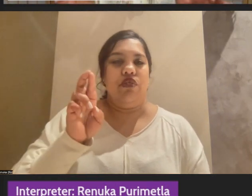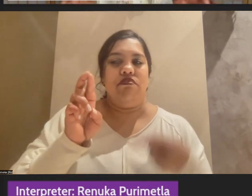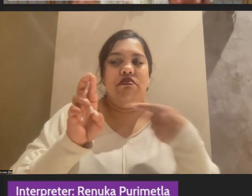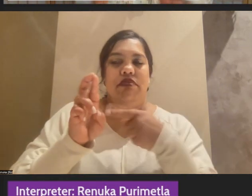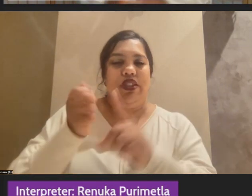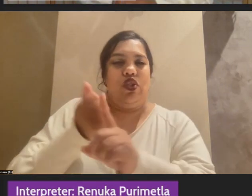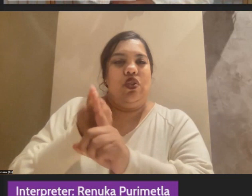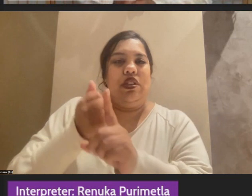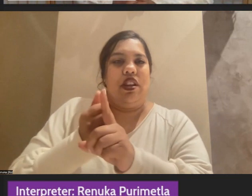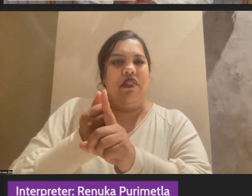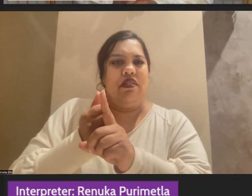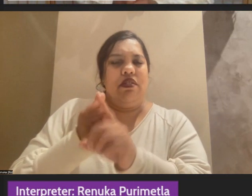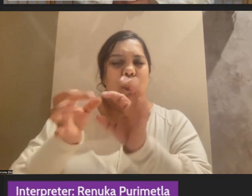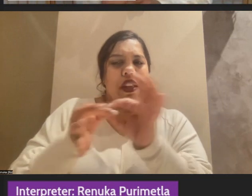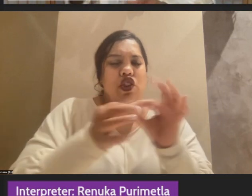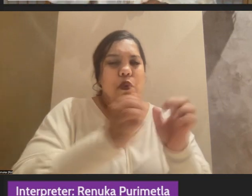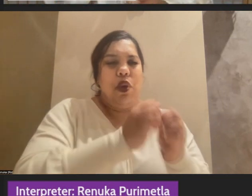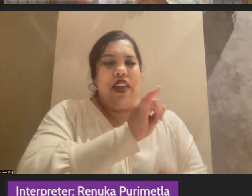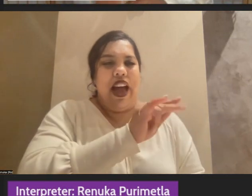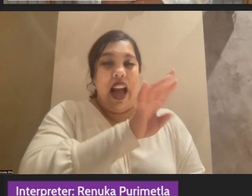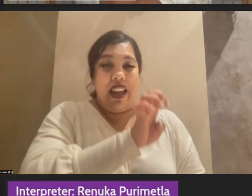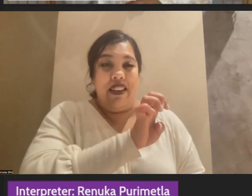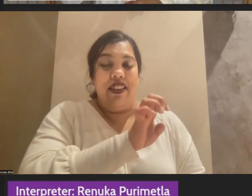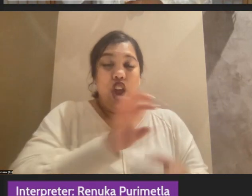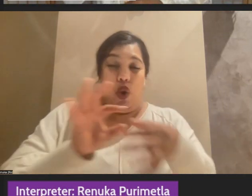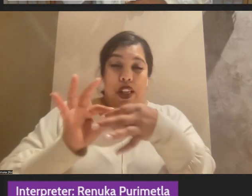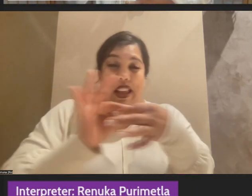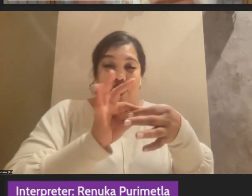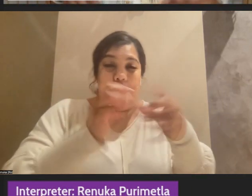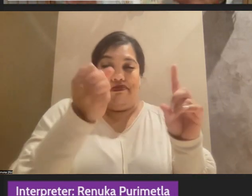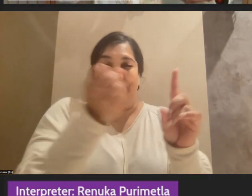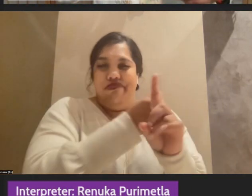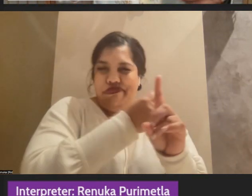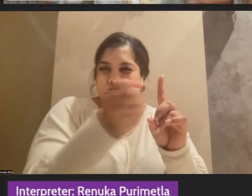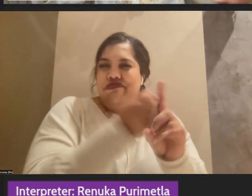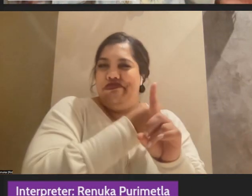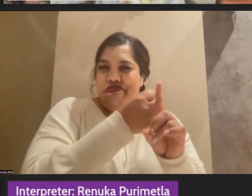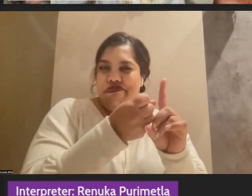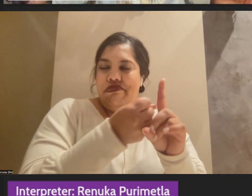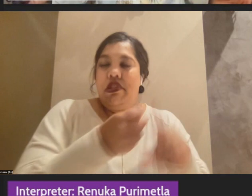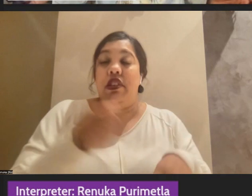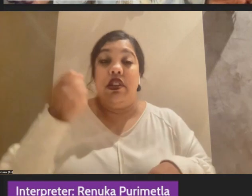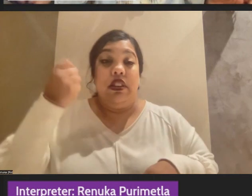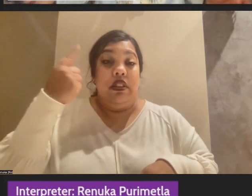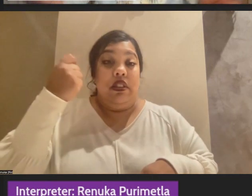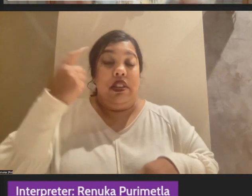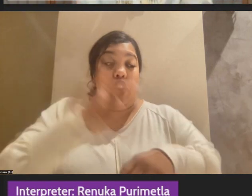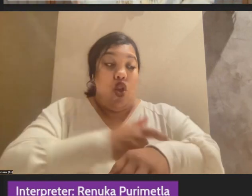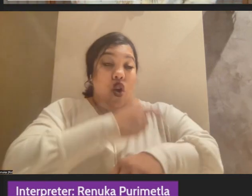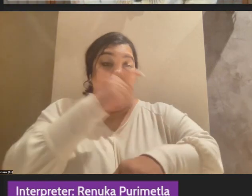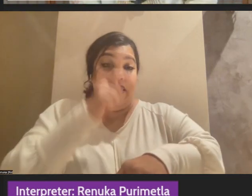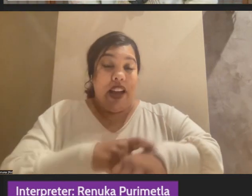for a long time. And for a long time, she simply received the